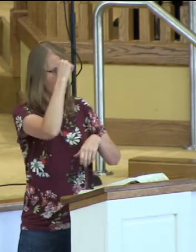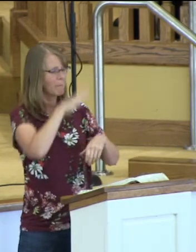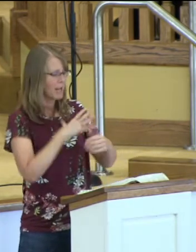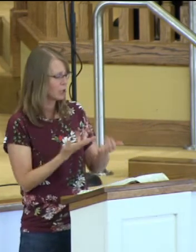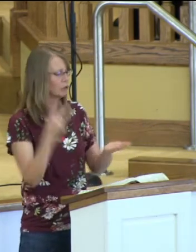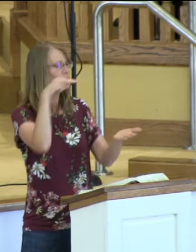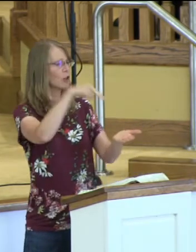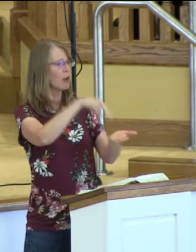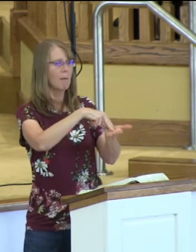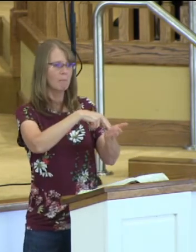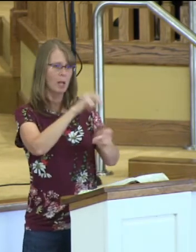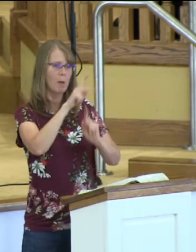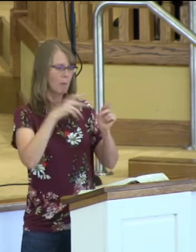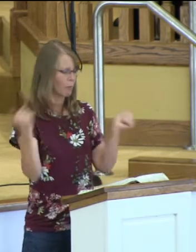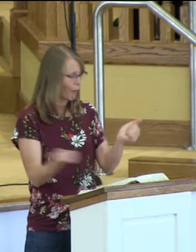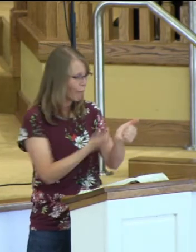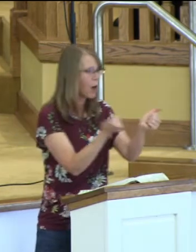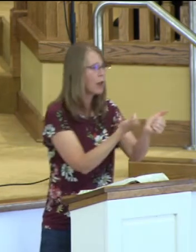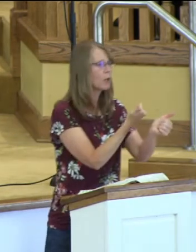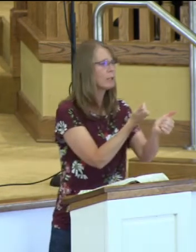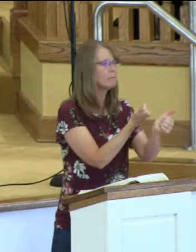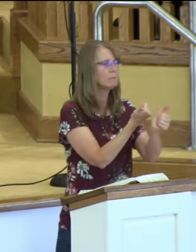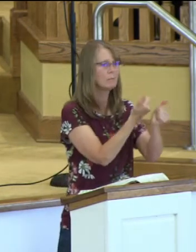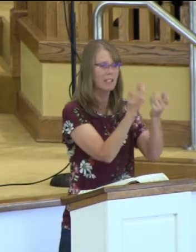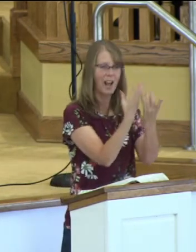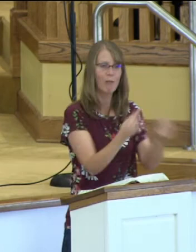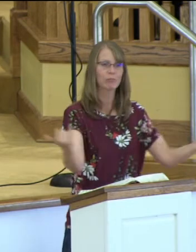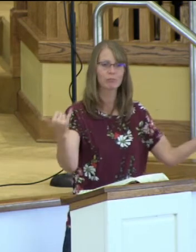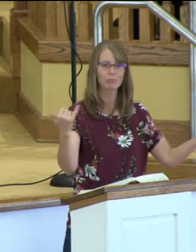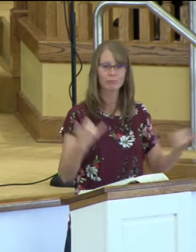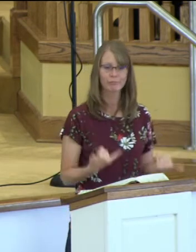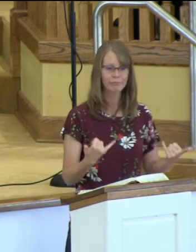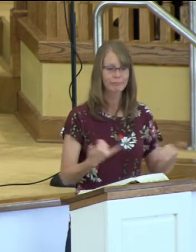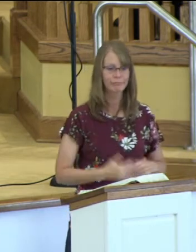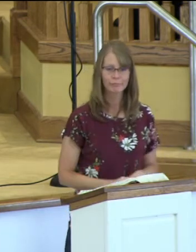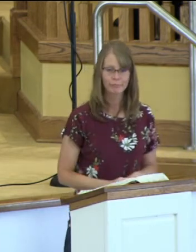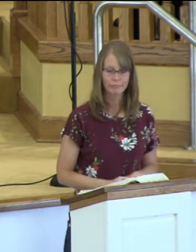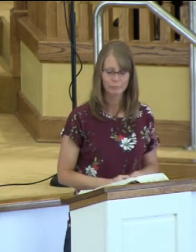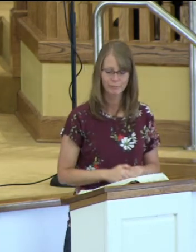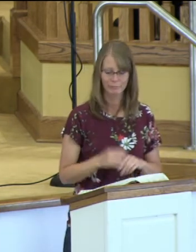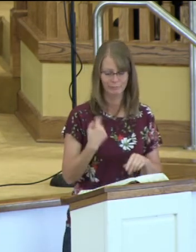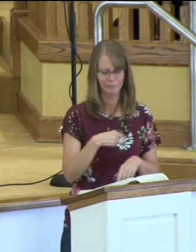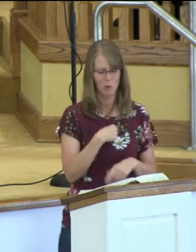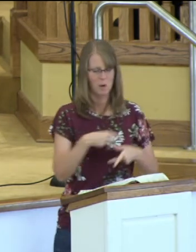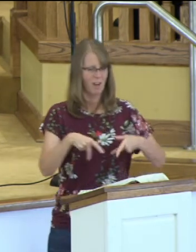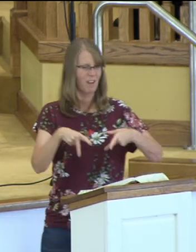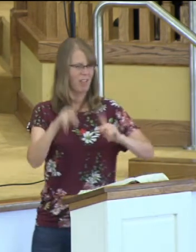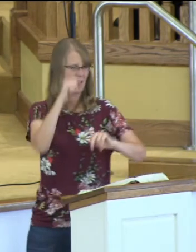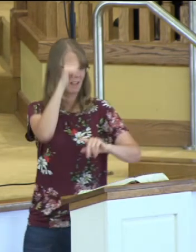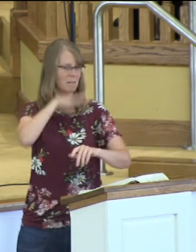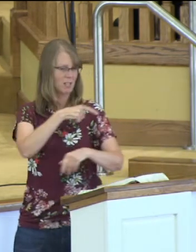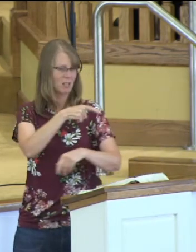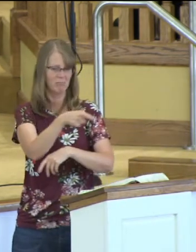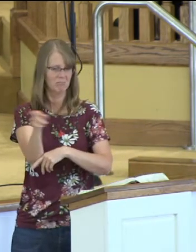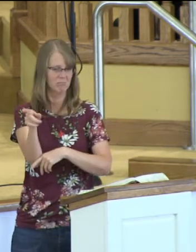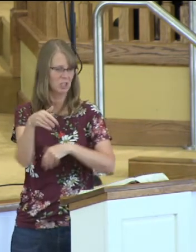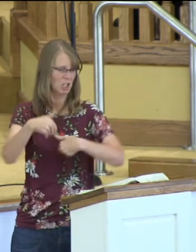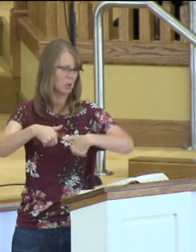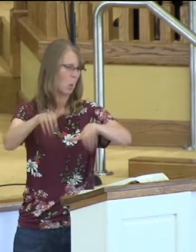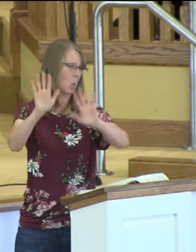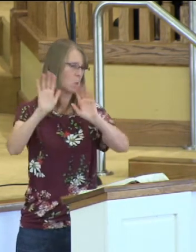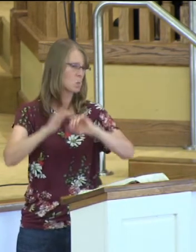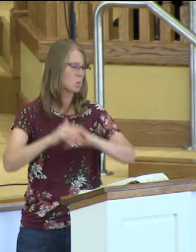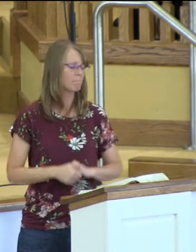Yeah, he drew a lot of people to himself too, but now they're all dispersed. We ought to let these guys just let them